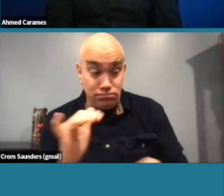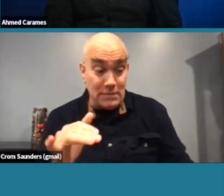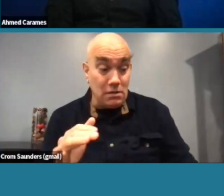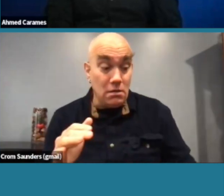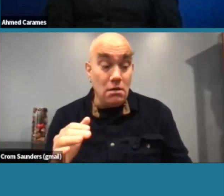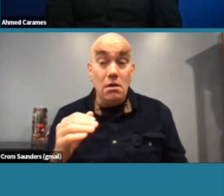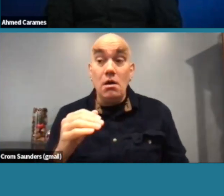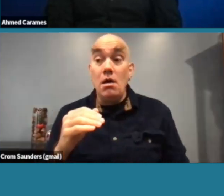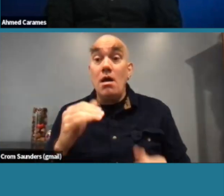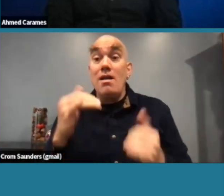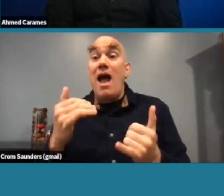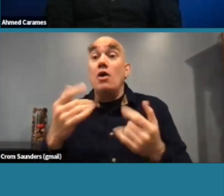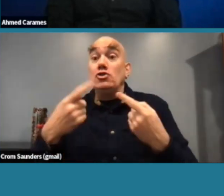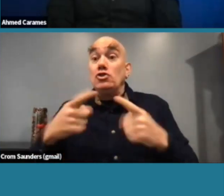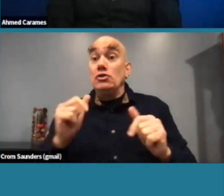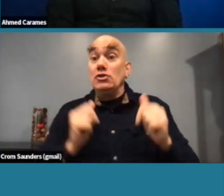appropriate discussion and be prepared.